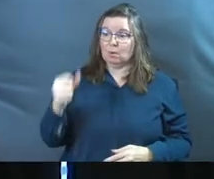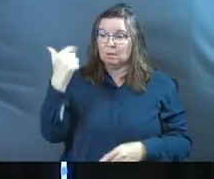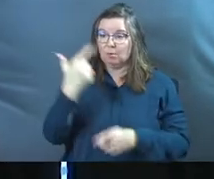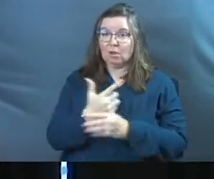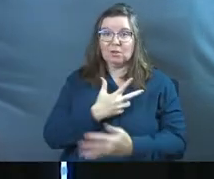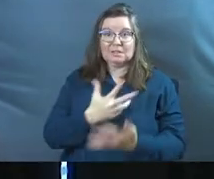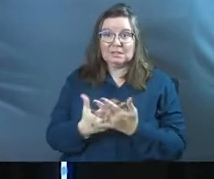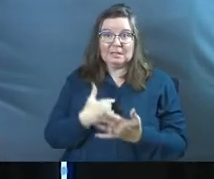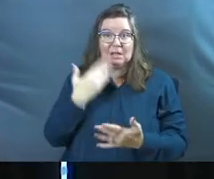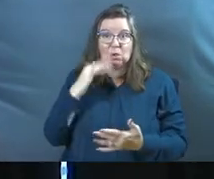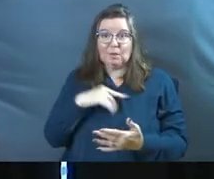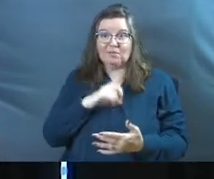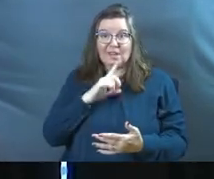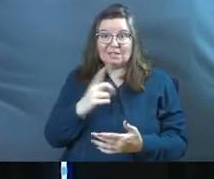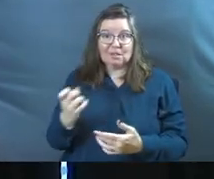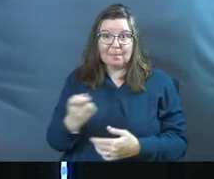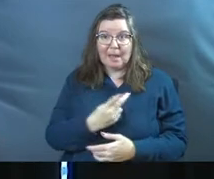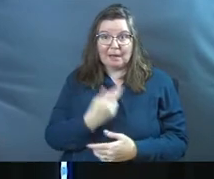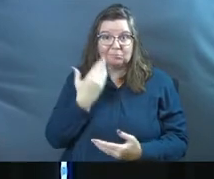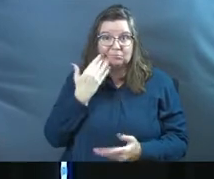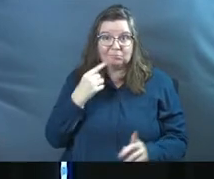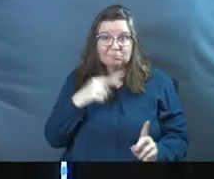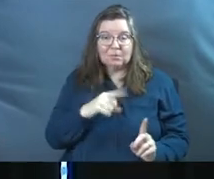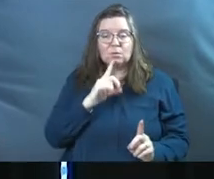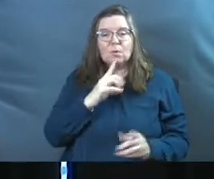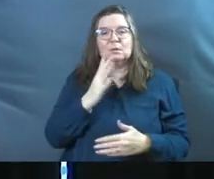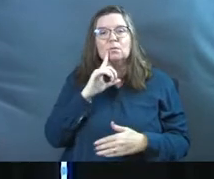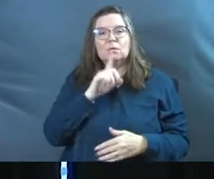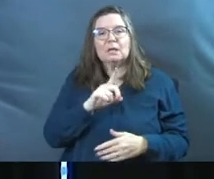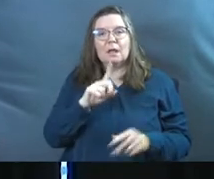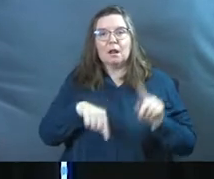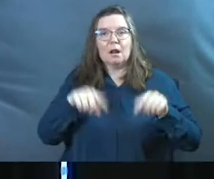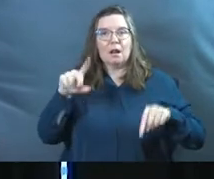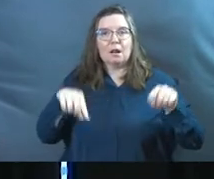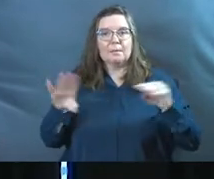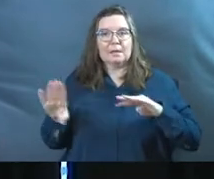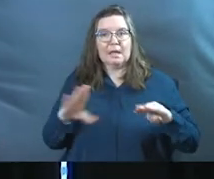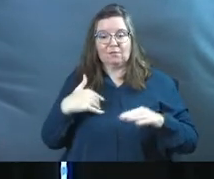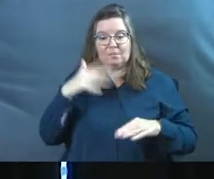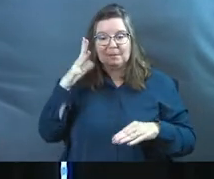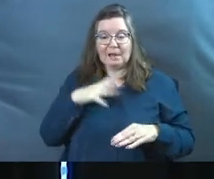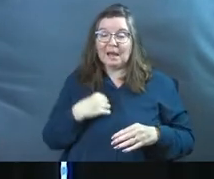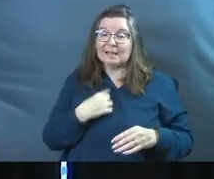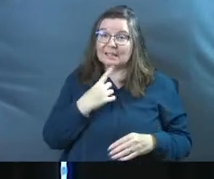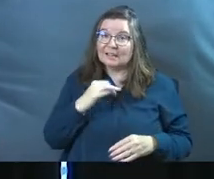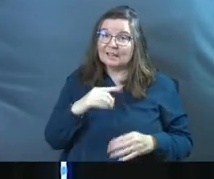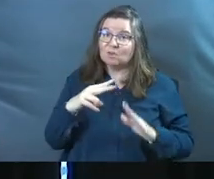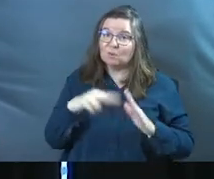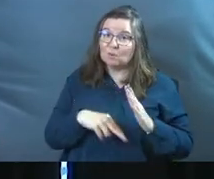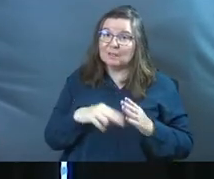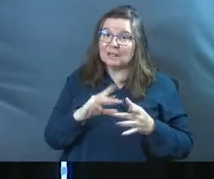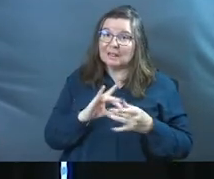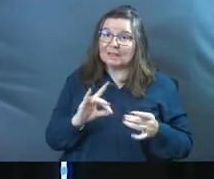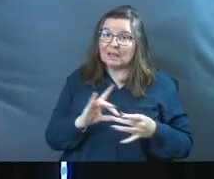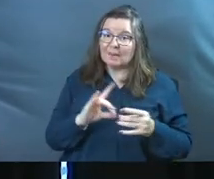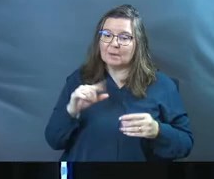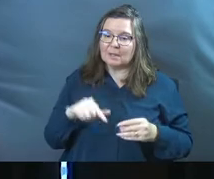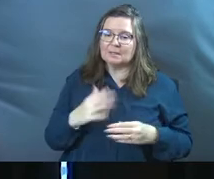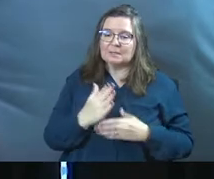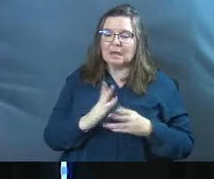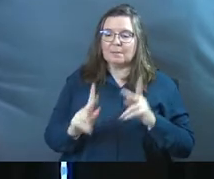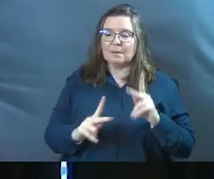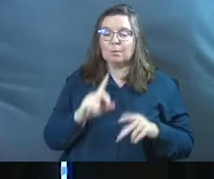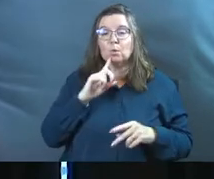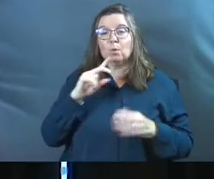brothers in jail. He doesn't know if they're actually going to come back. So there's some real erratic behavior from this guy. I'll just tell you, if you read the commentators on this,